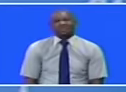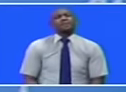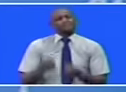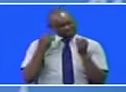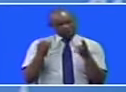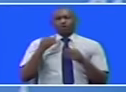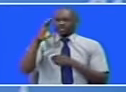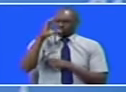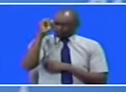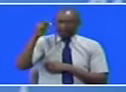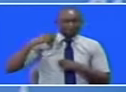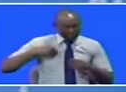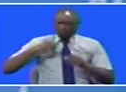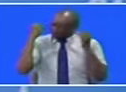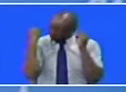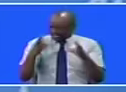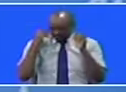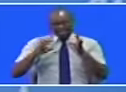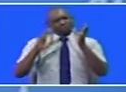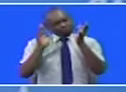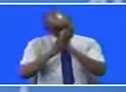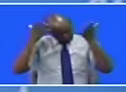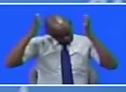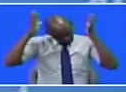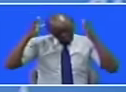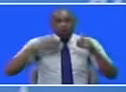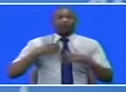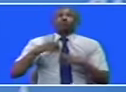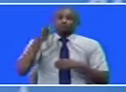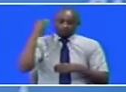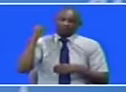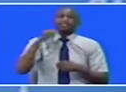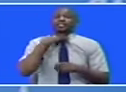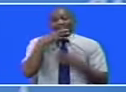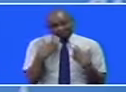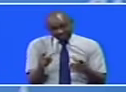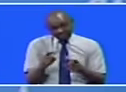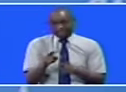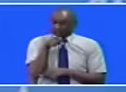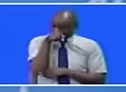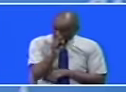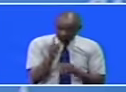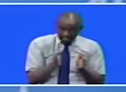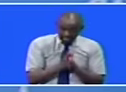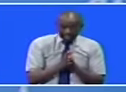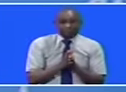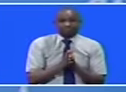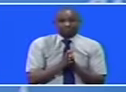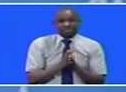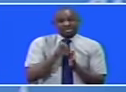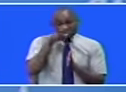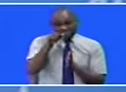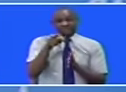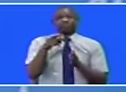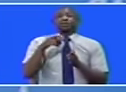Thousands of Cubans paid tribute to Fidel Castro during an overnight vigil at the Revolution Plaza of Santiago de Cuba, the